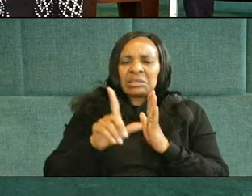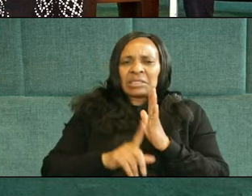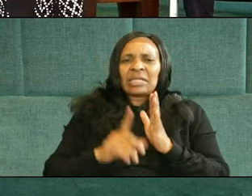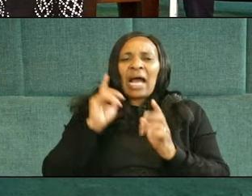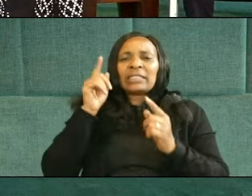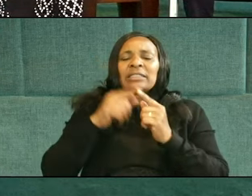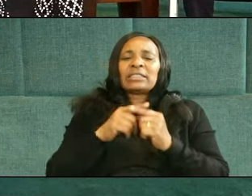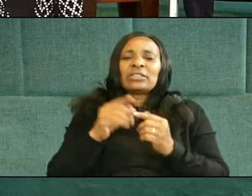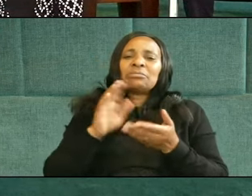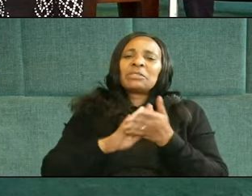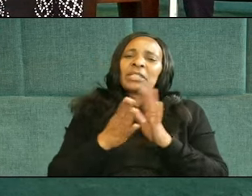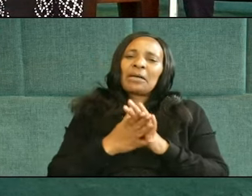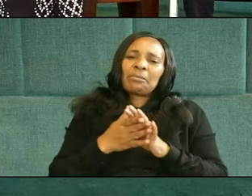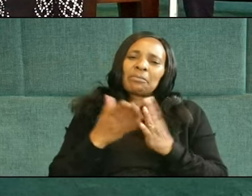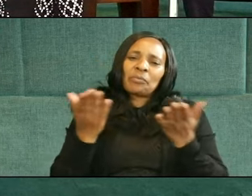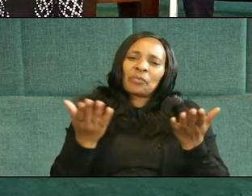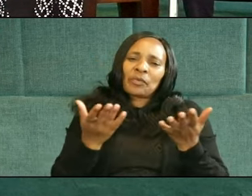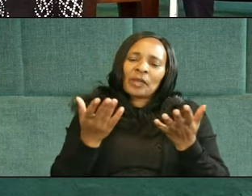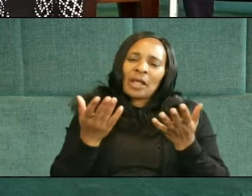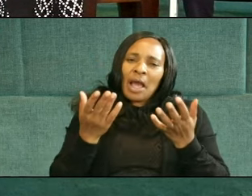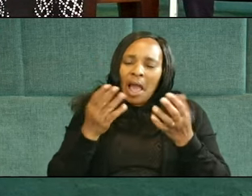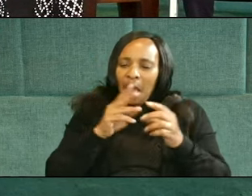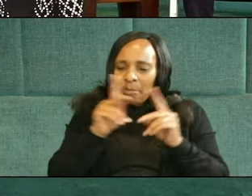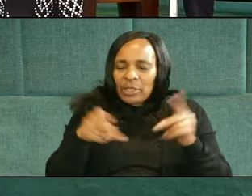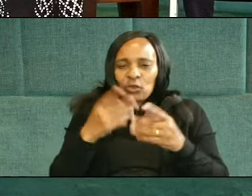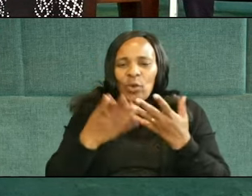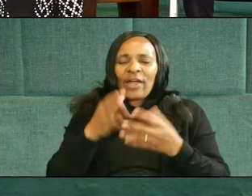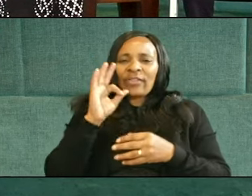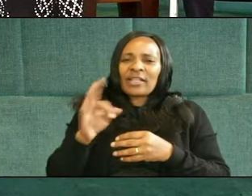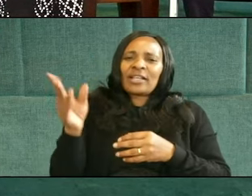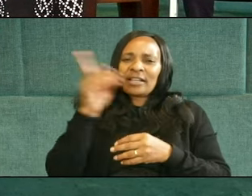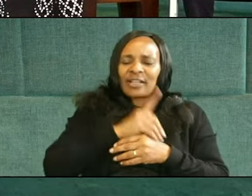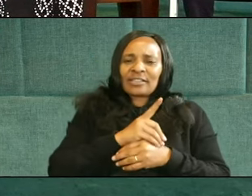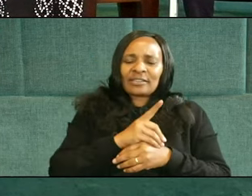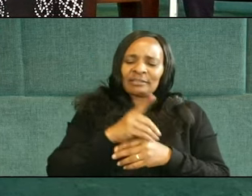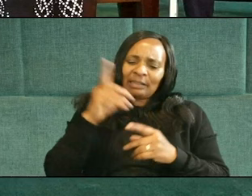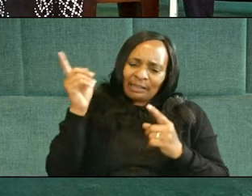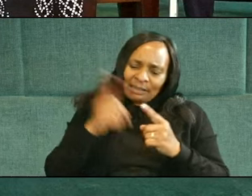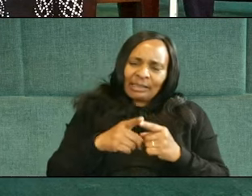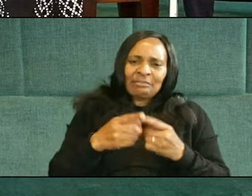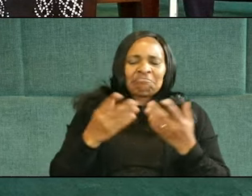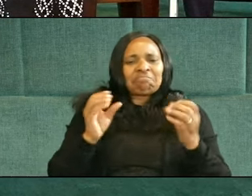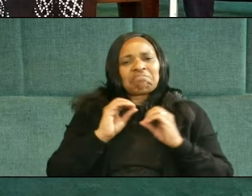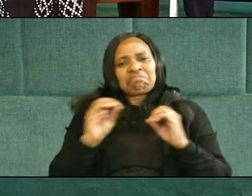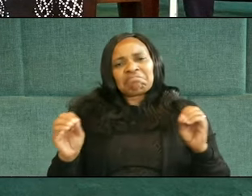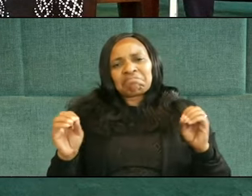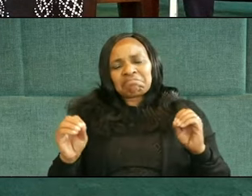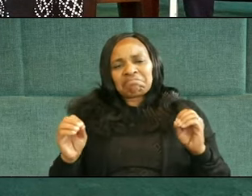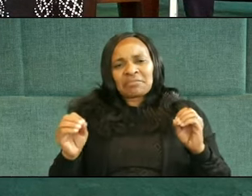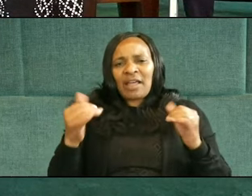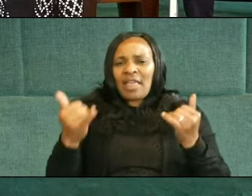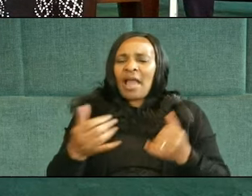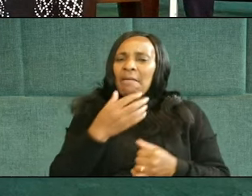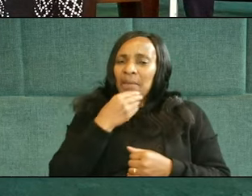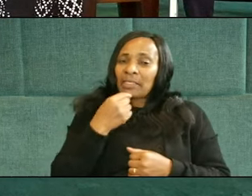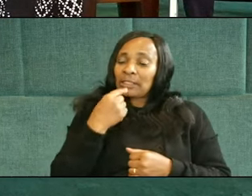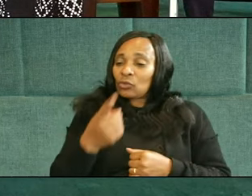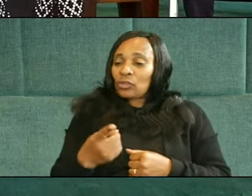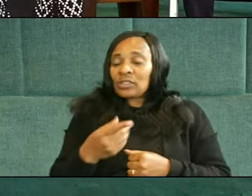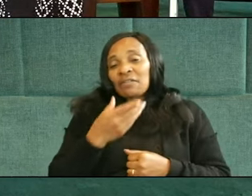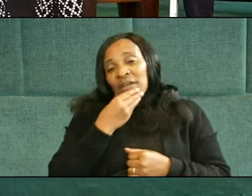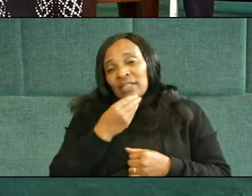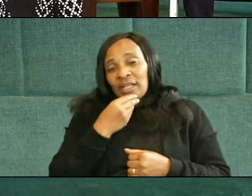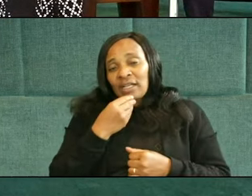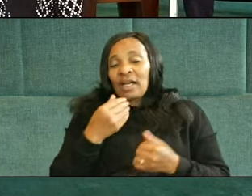Until it came to a point where for 3 days straight, no nail was hammered into the fence. The young man told the father,